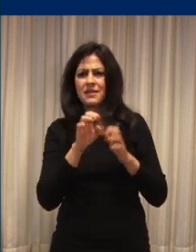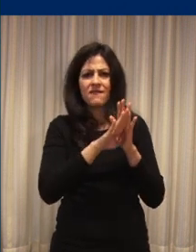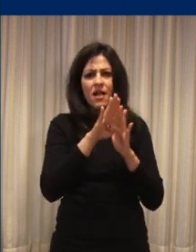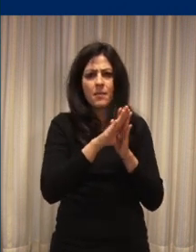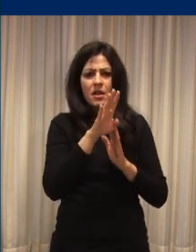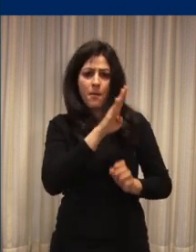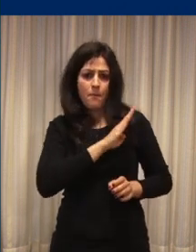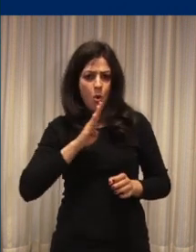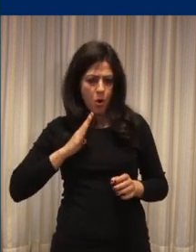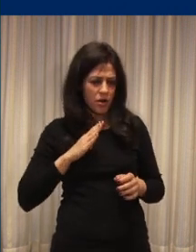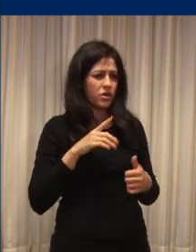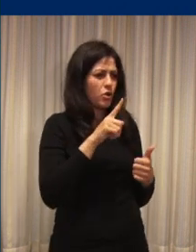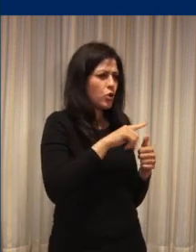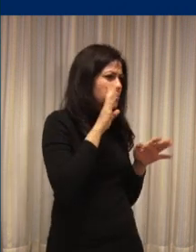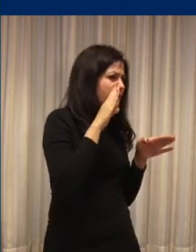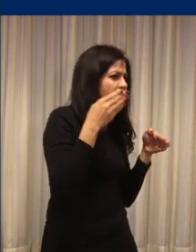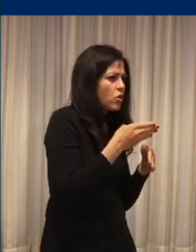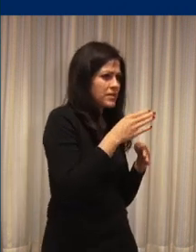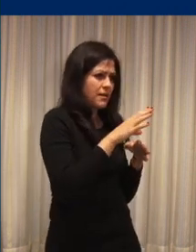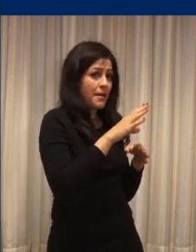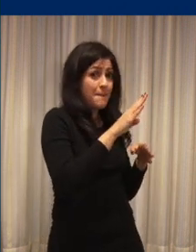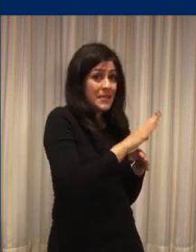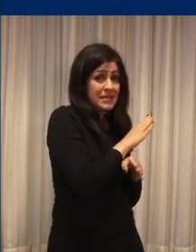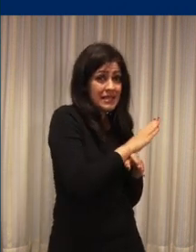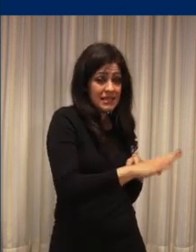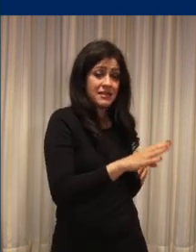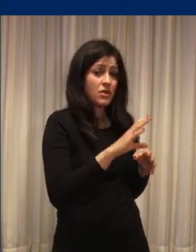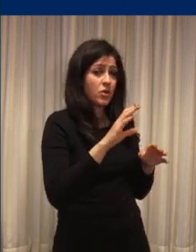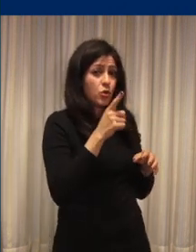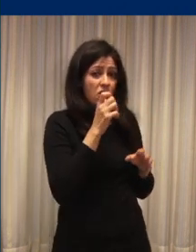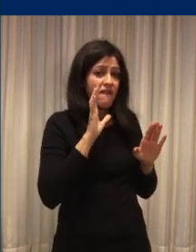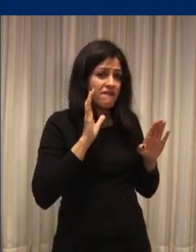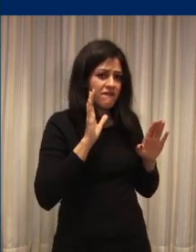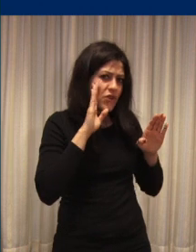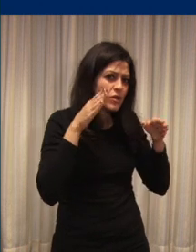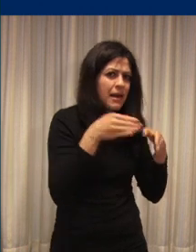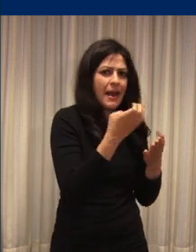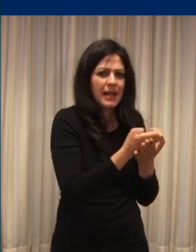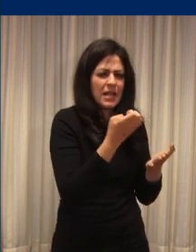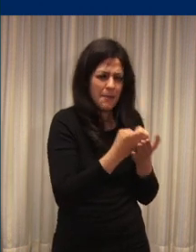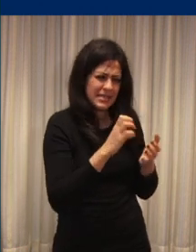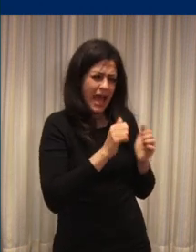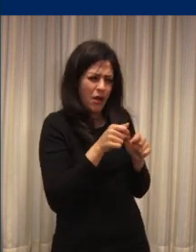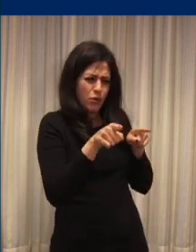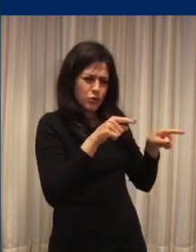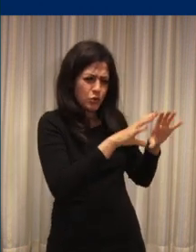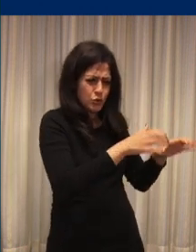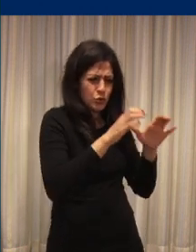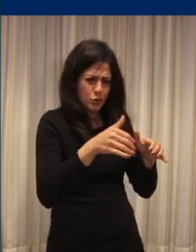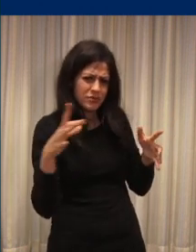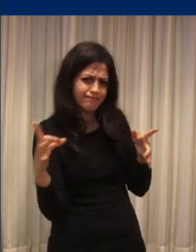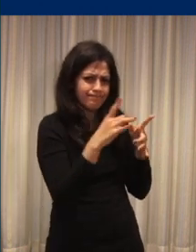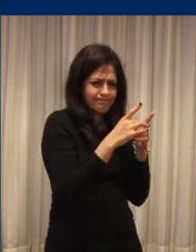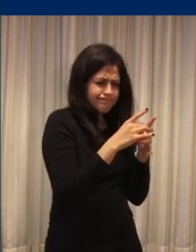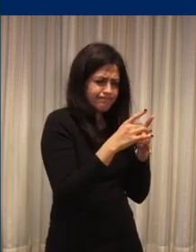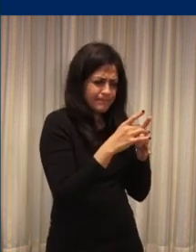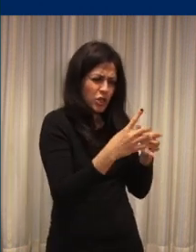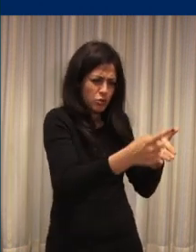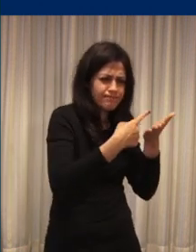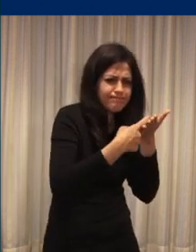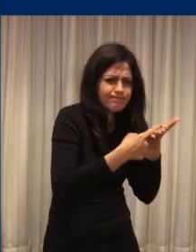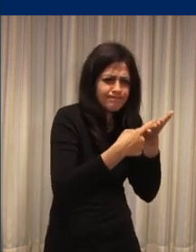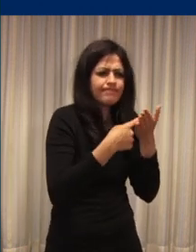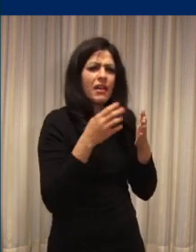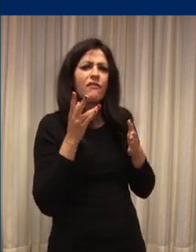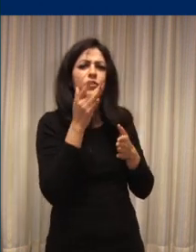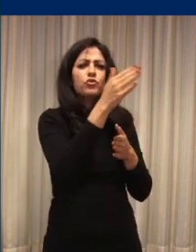and the group charged with thinking about businesses and economic development, and how do we bring them together to really identify what are the jobs of the